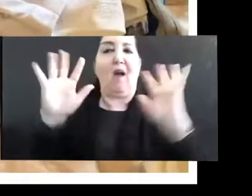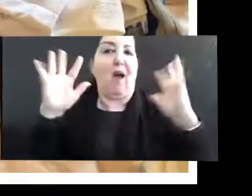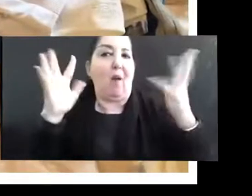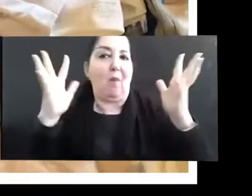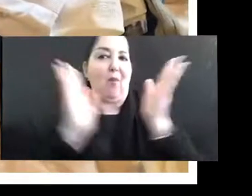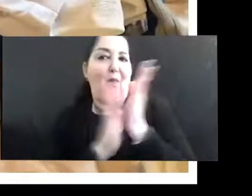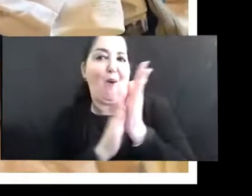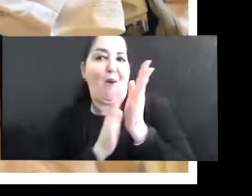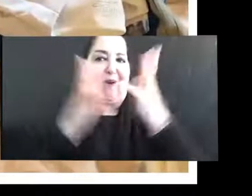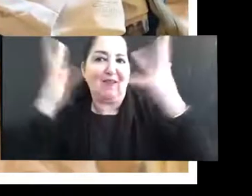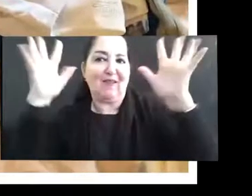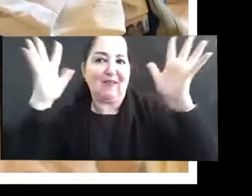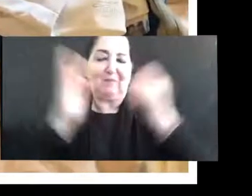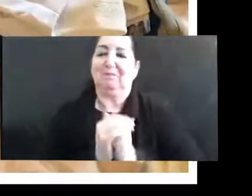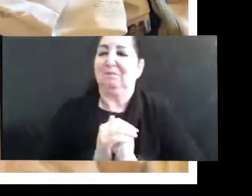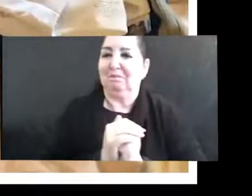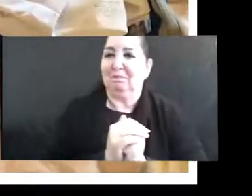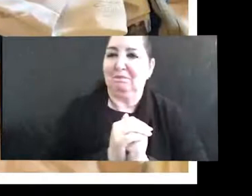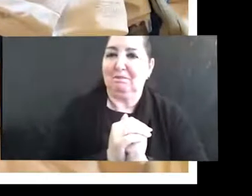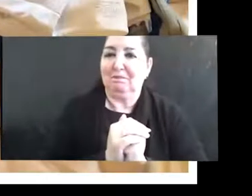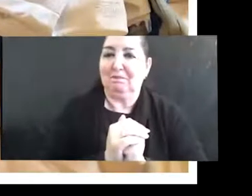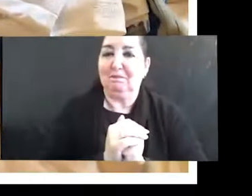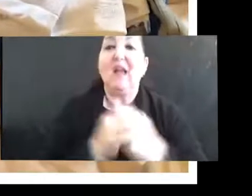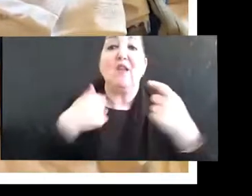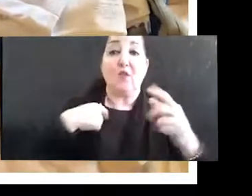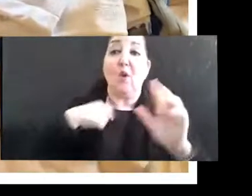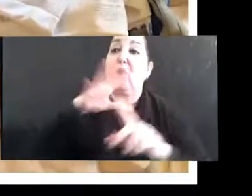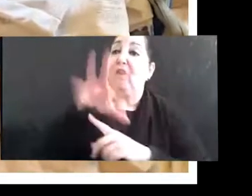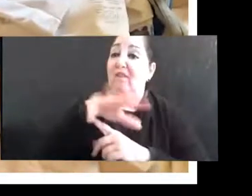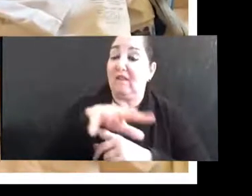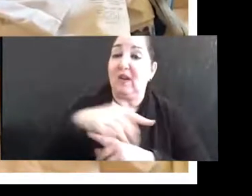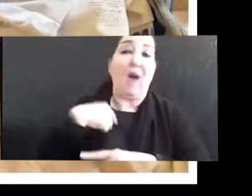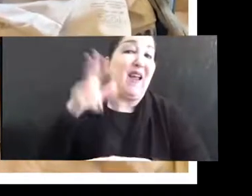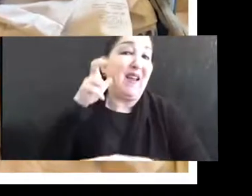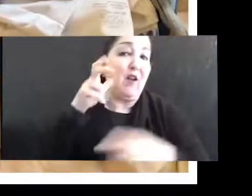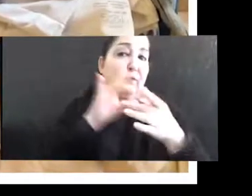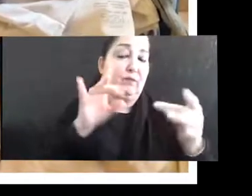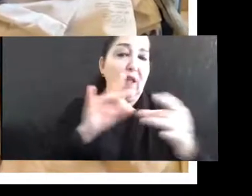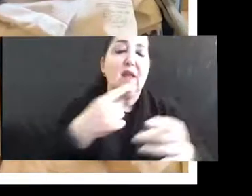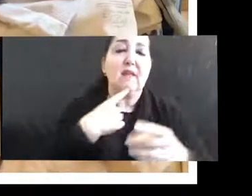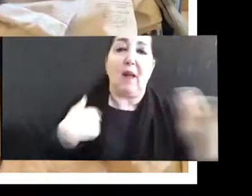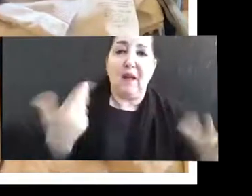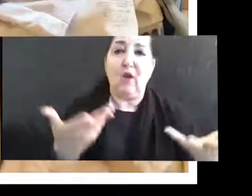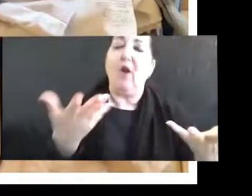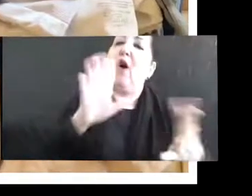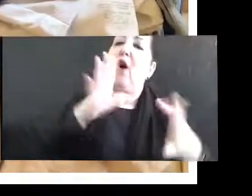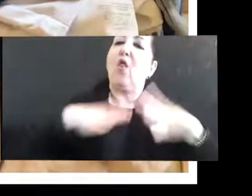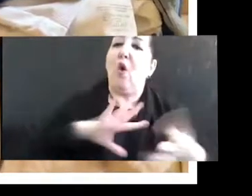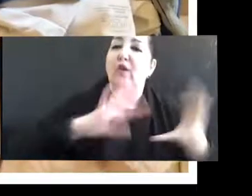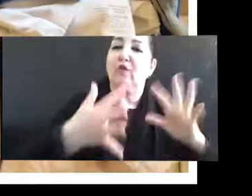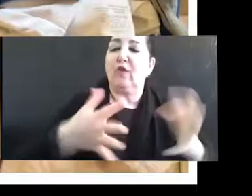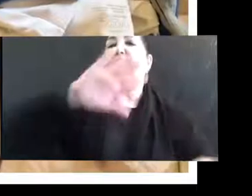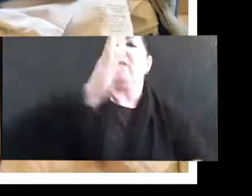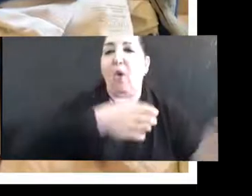applause. So I am here folding laundry. I'm working the next 2 days, so